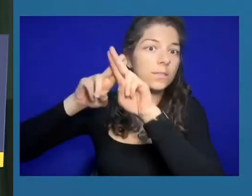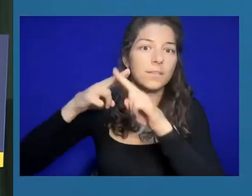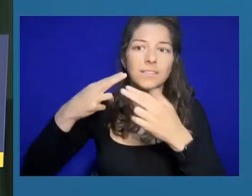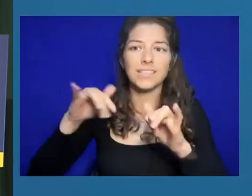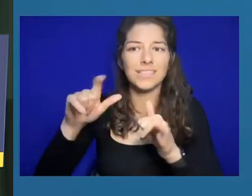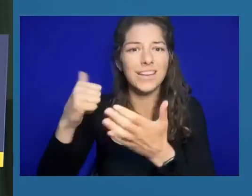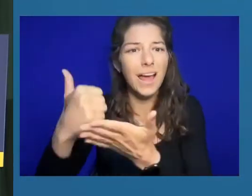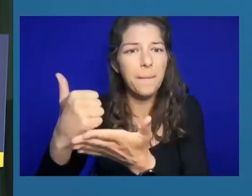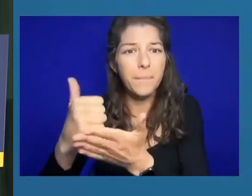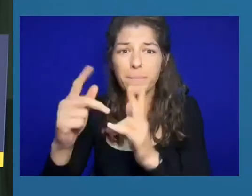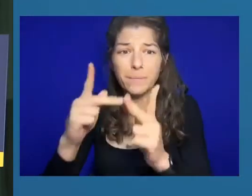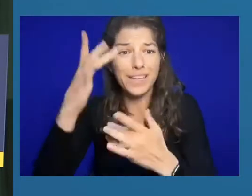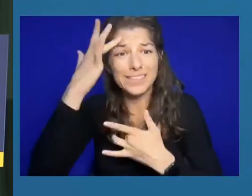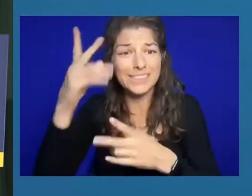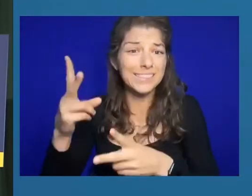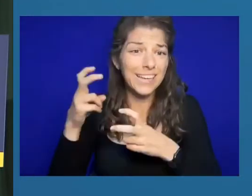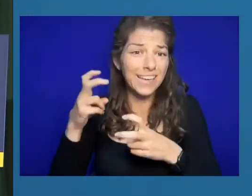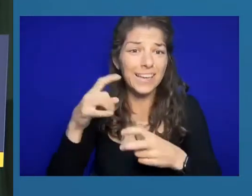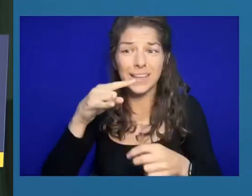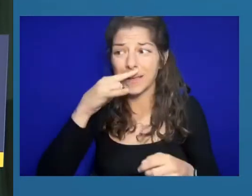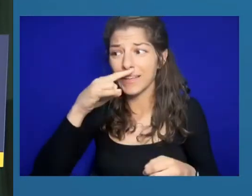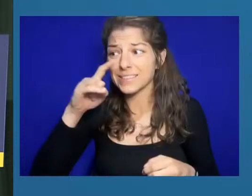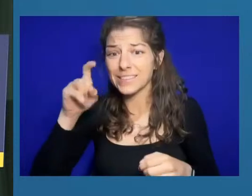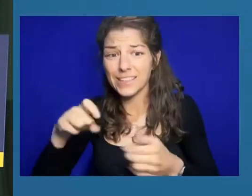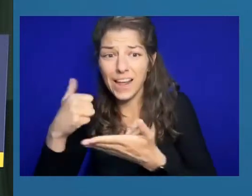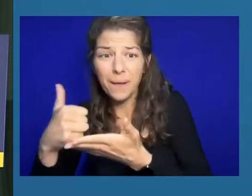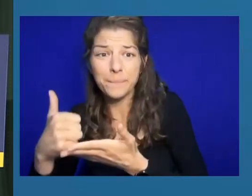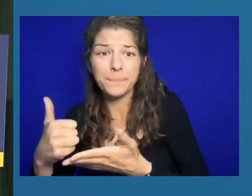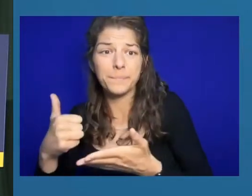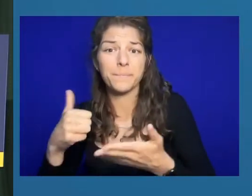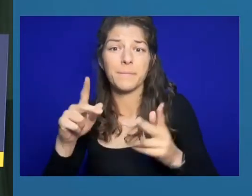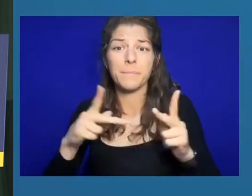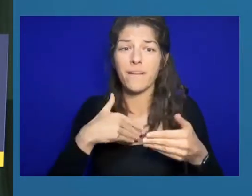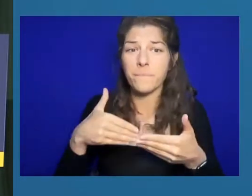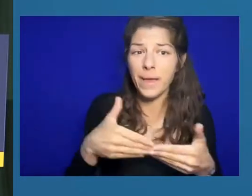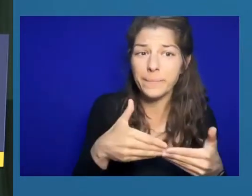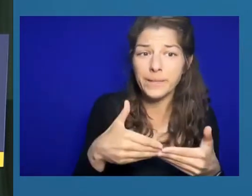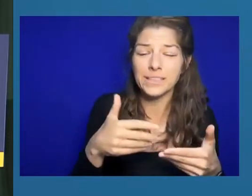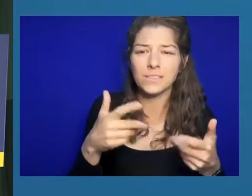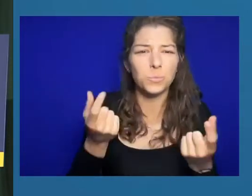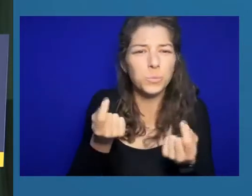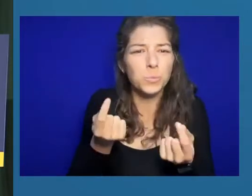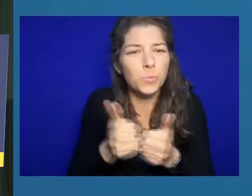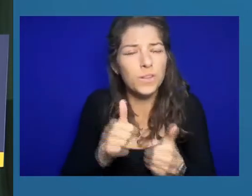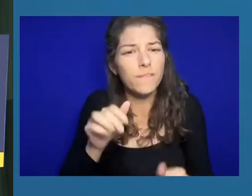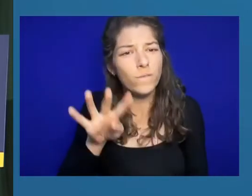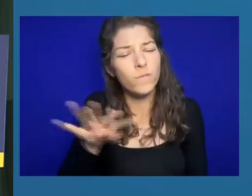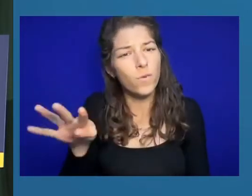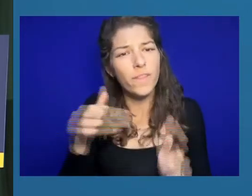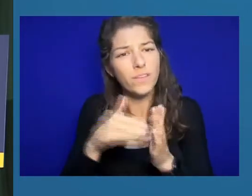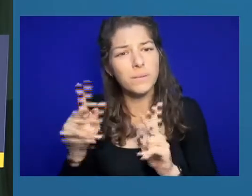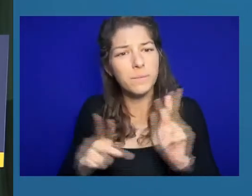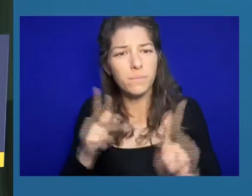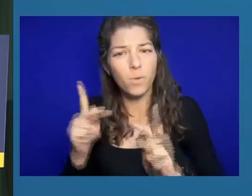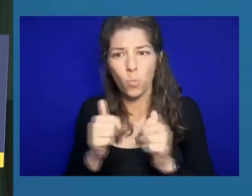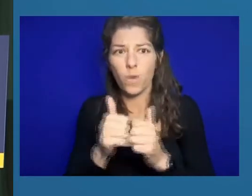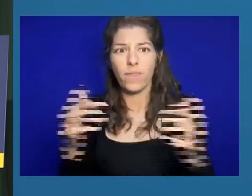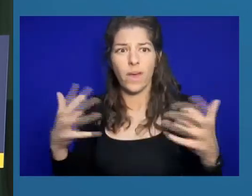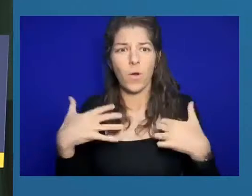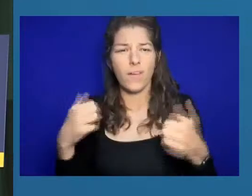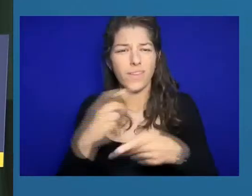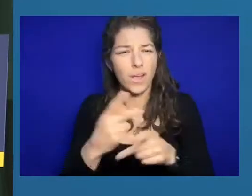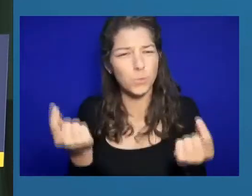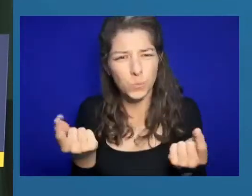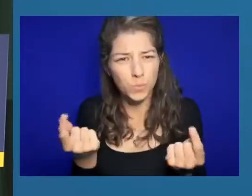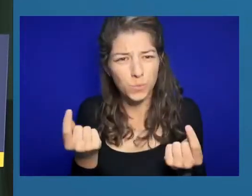get sick. Little kids need attention. People have babies. What do we do with 44,000 people without health care?